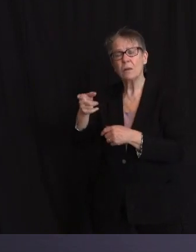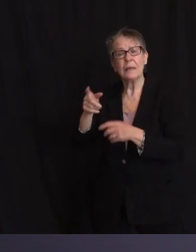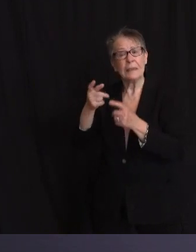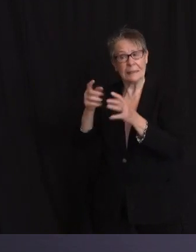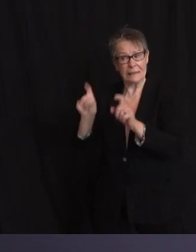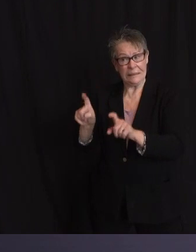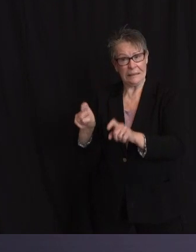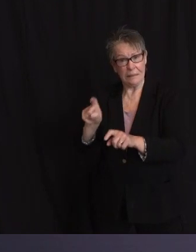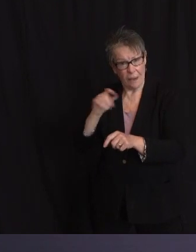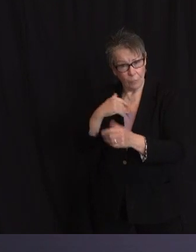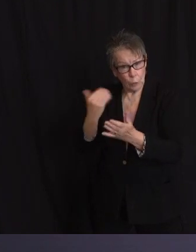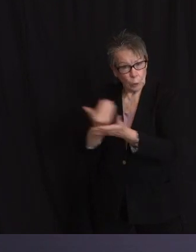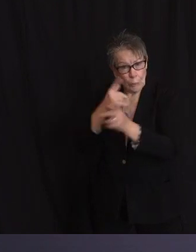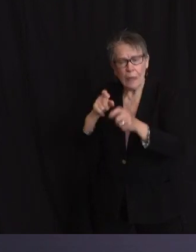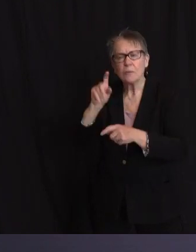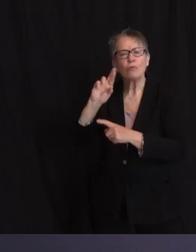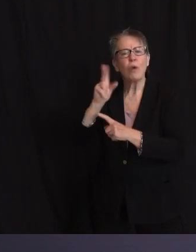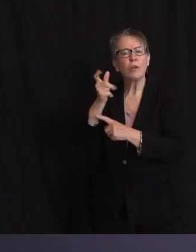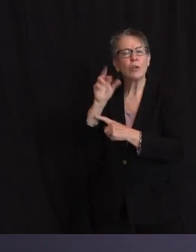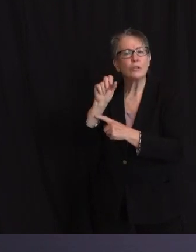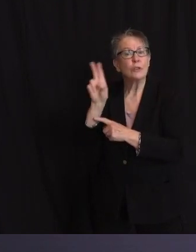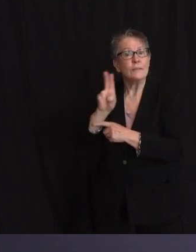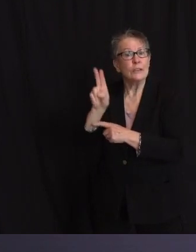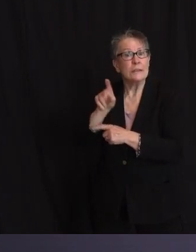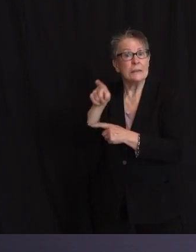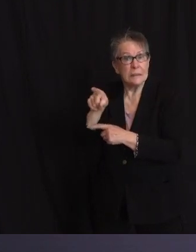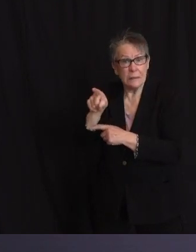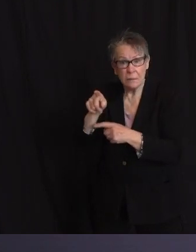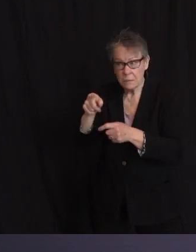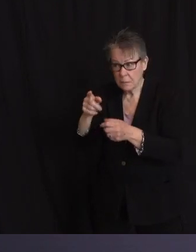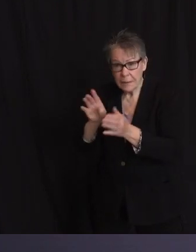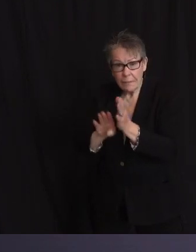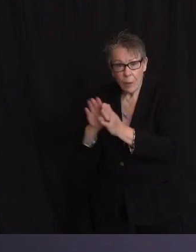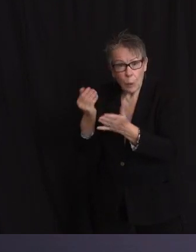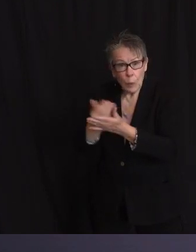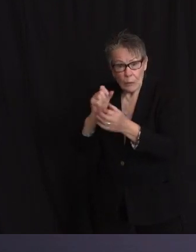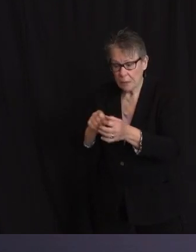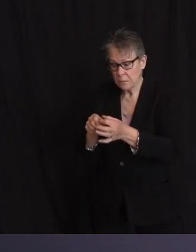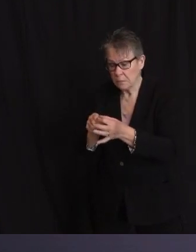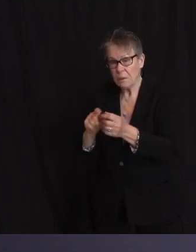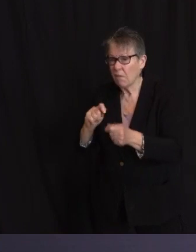mass-produced. Any update on that at all? I know the president was talking about